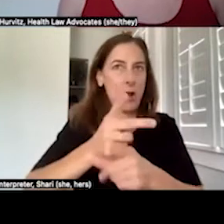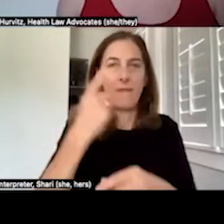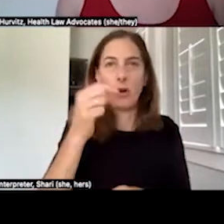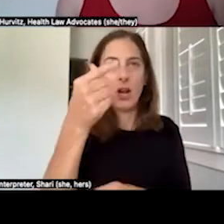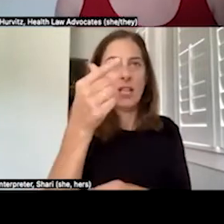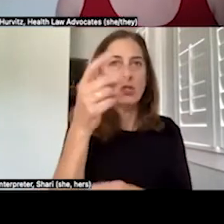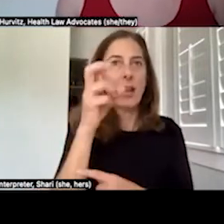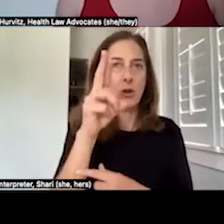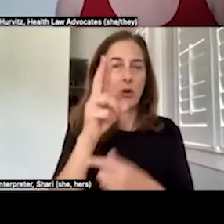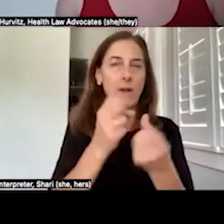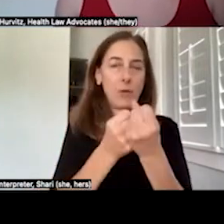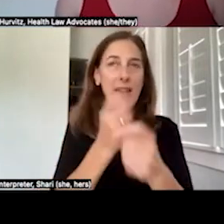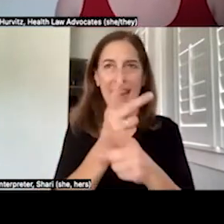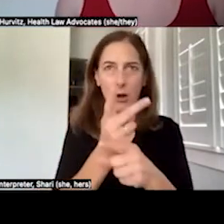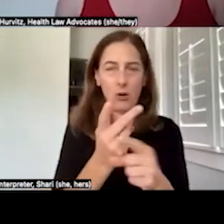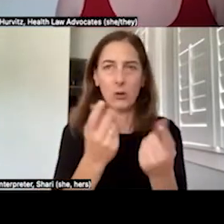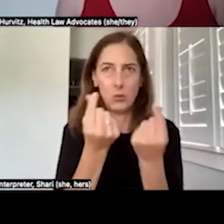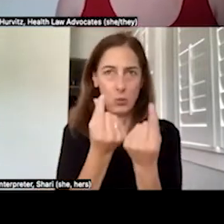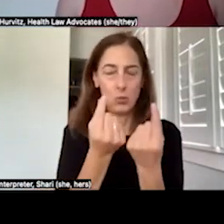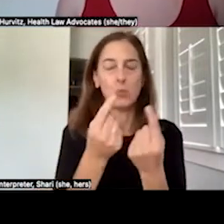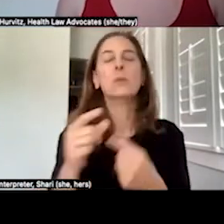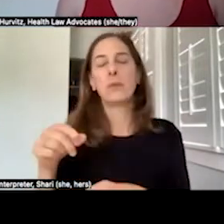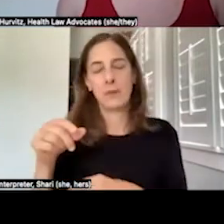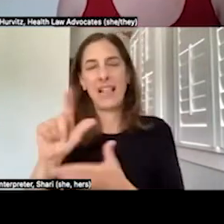to access gender affirming care.